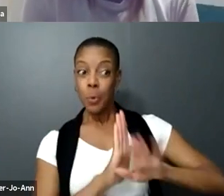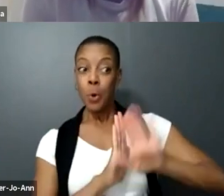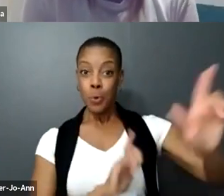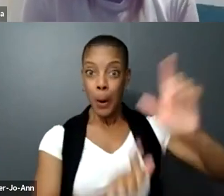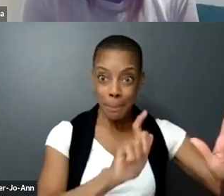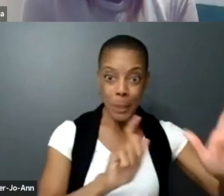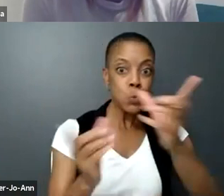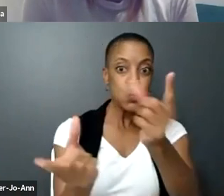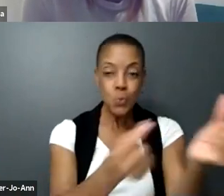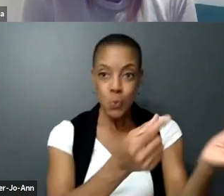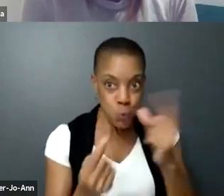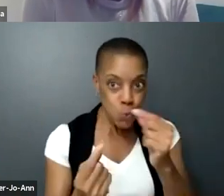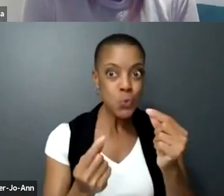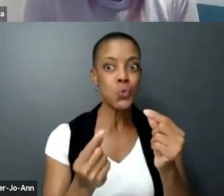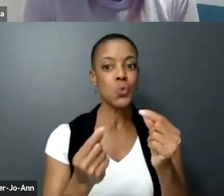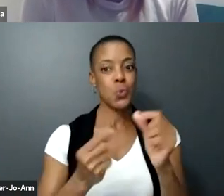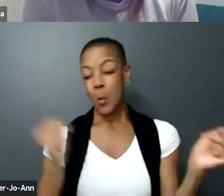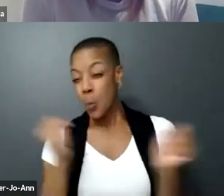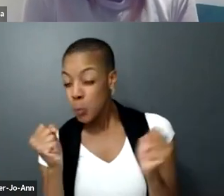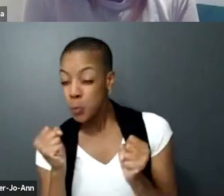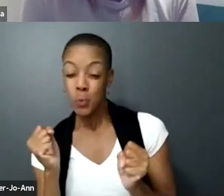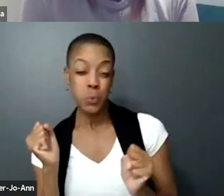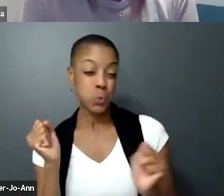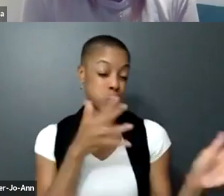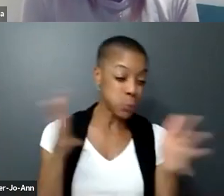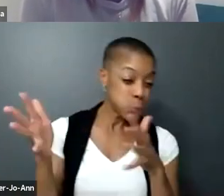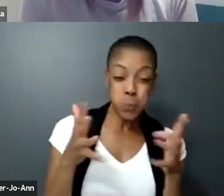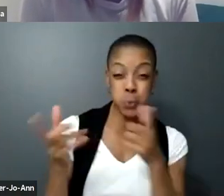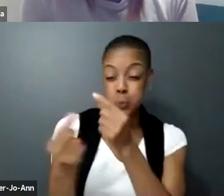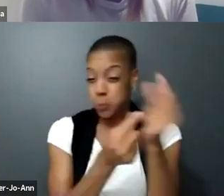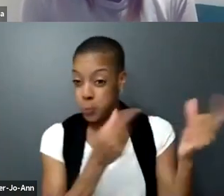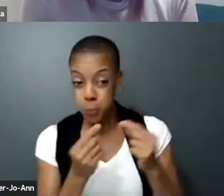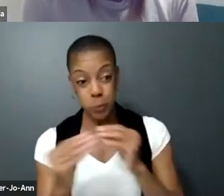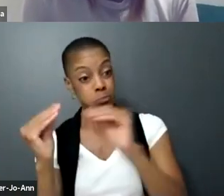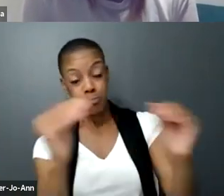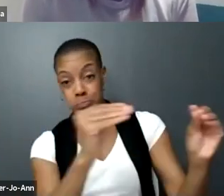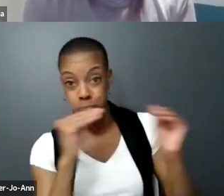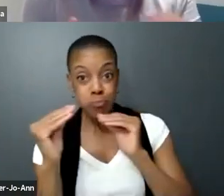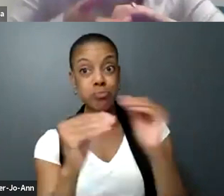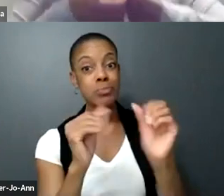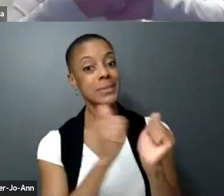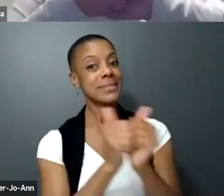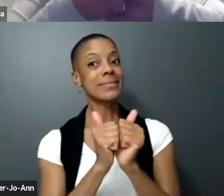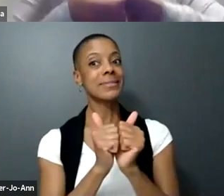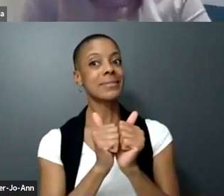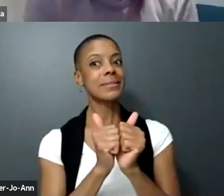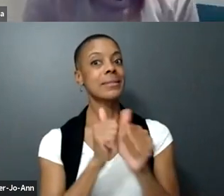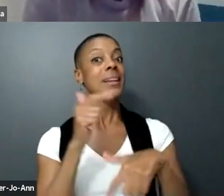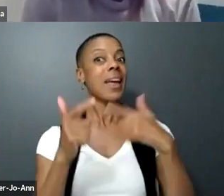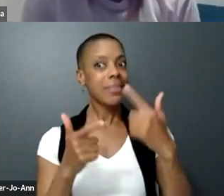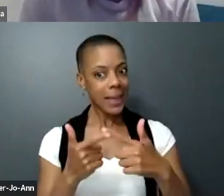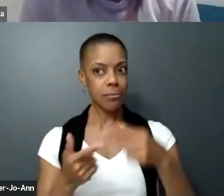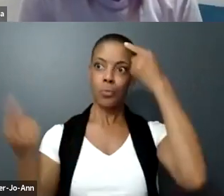handle all the harsh winters and all these difficult things. And they did it together. And I said, and then there was this agreement to